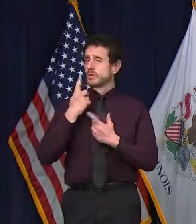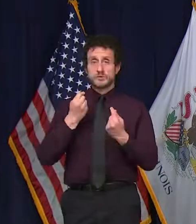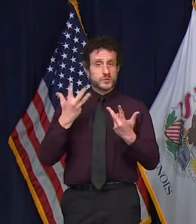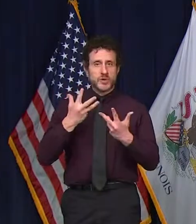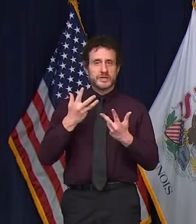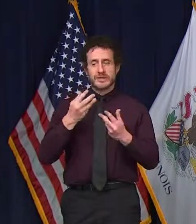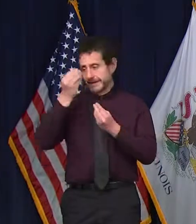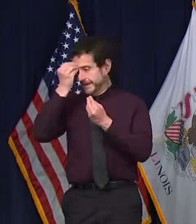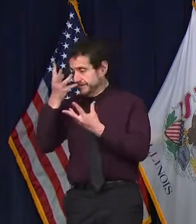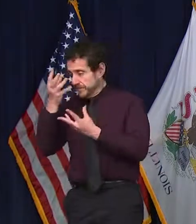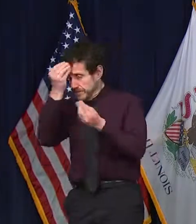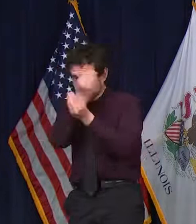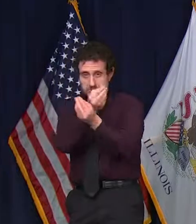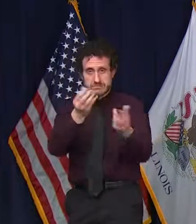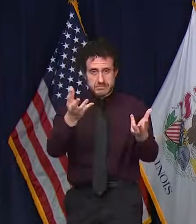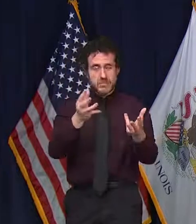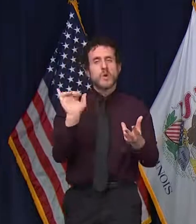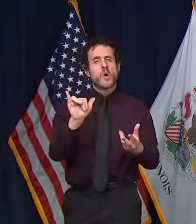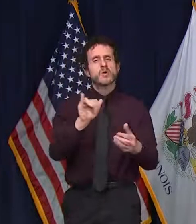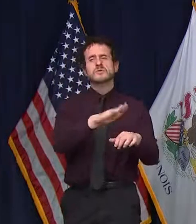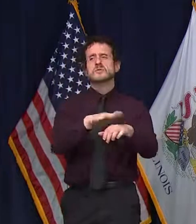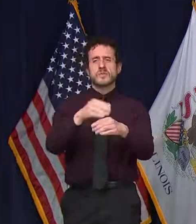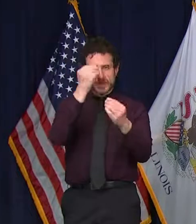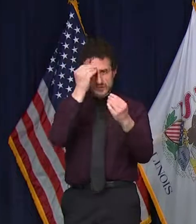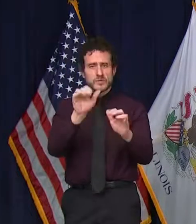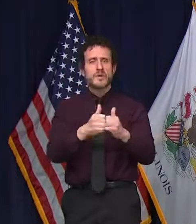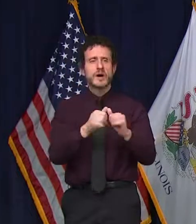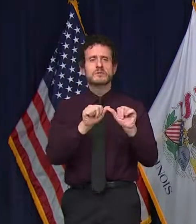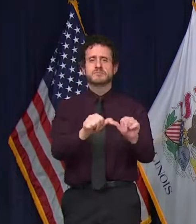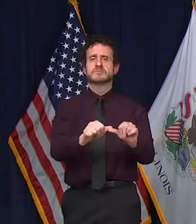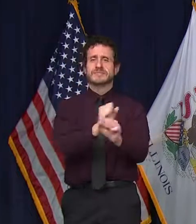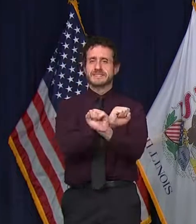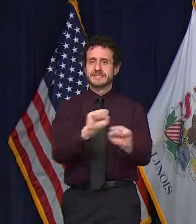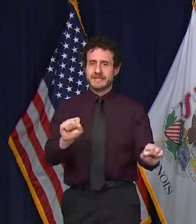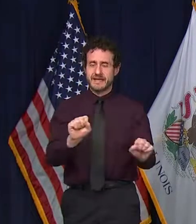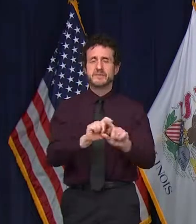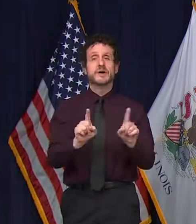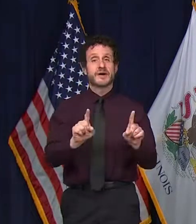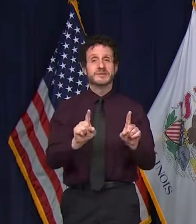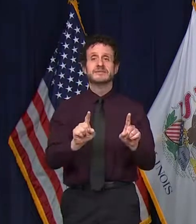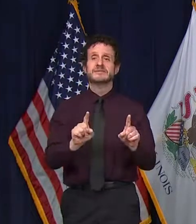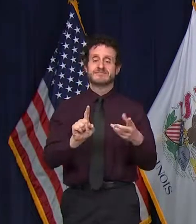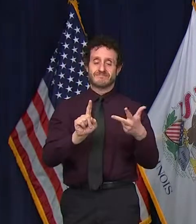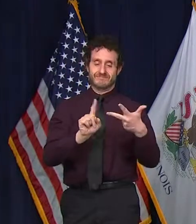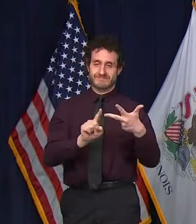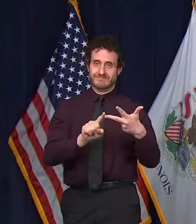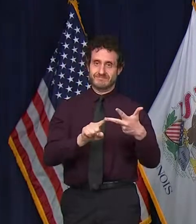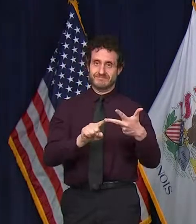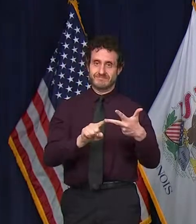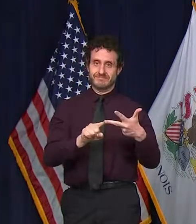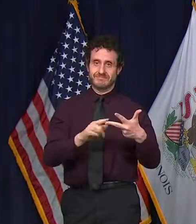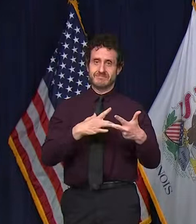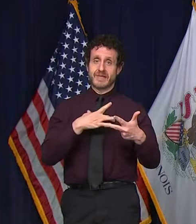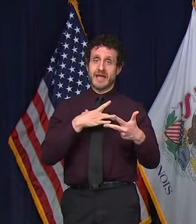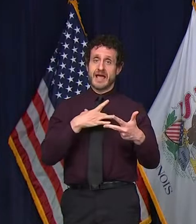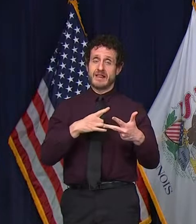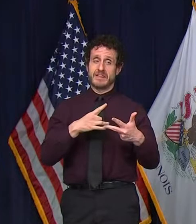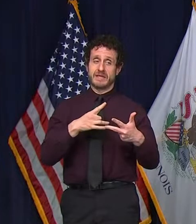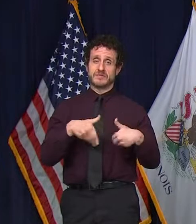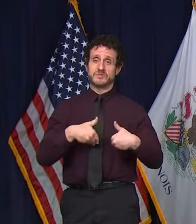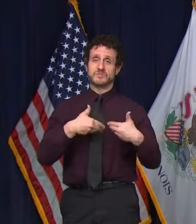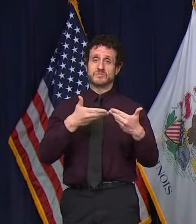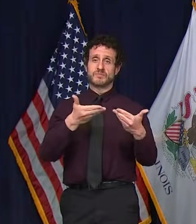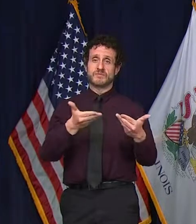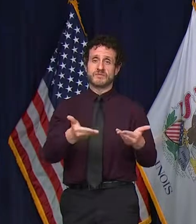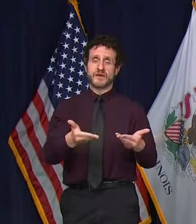to share ways that the public can keep themselves safe, but I'd also like to share some hope. And I do want